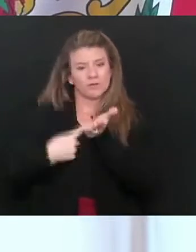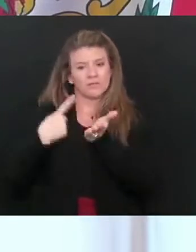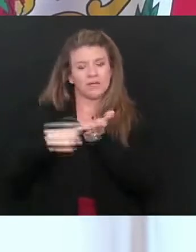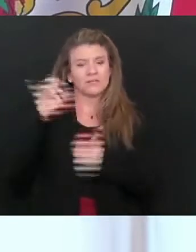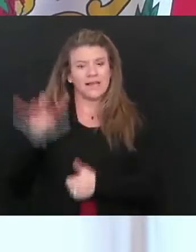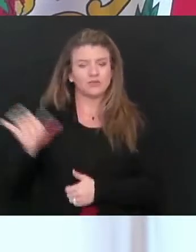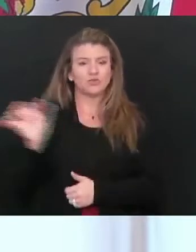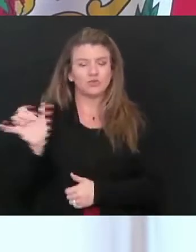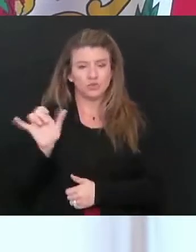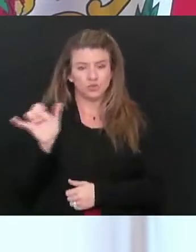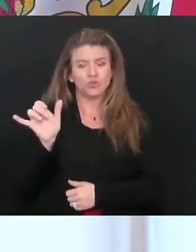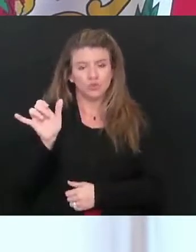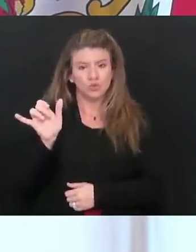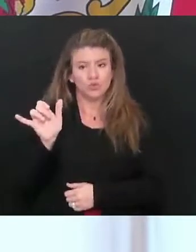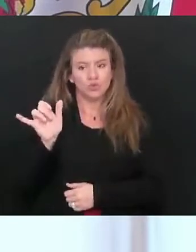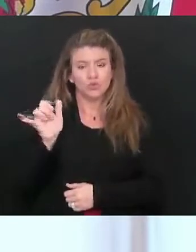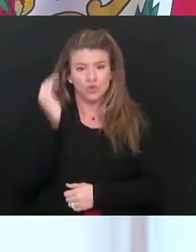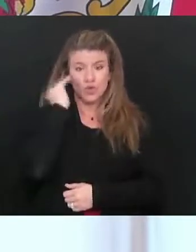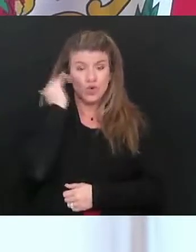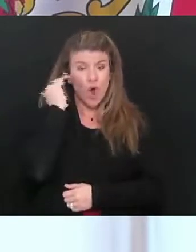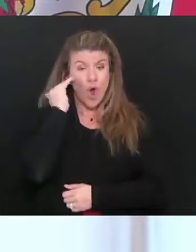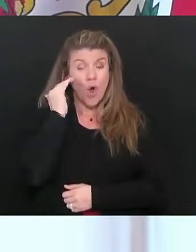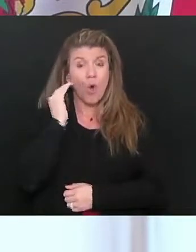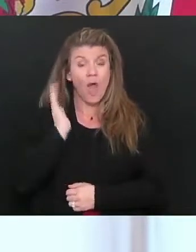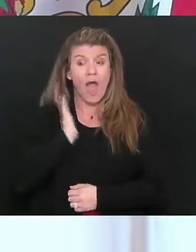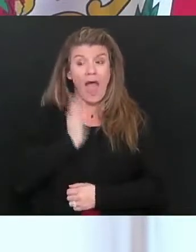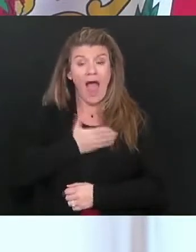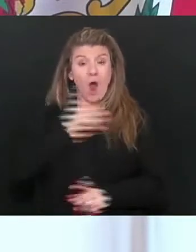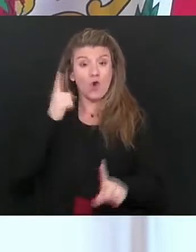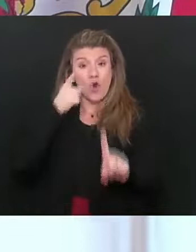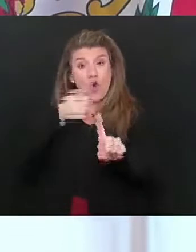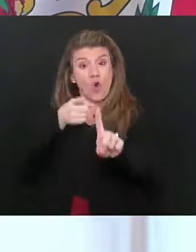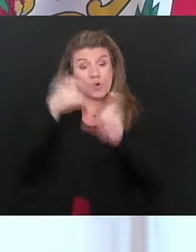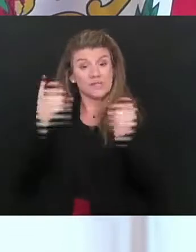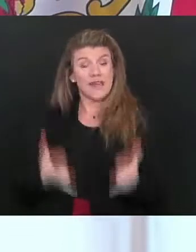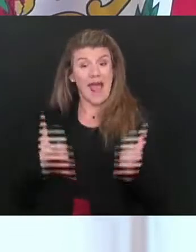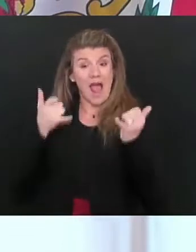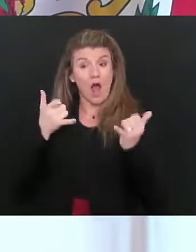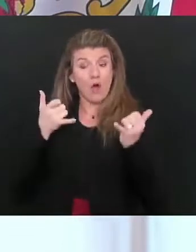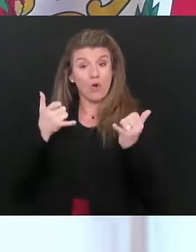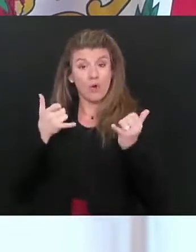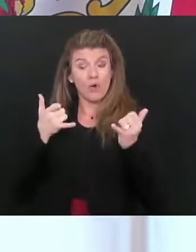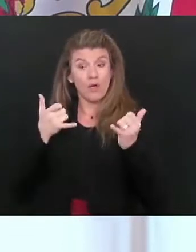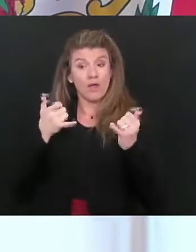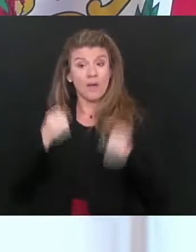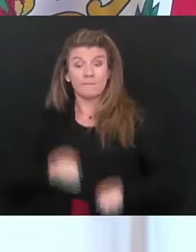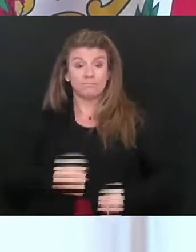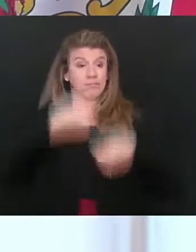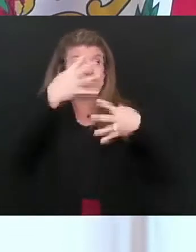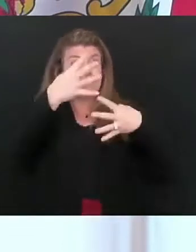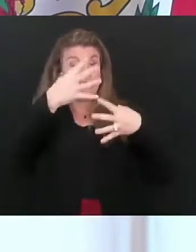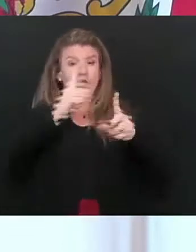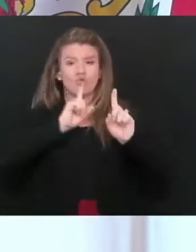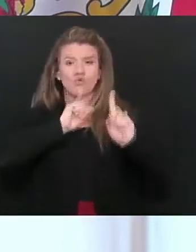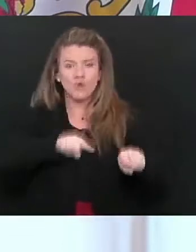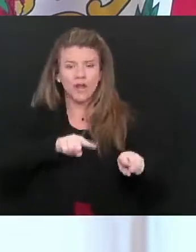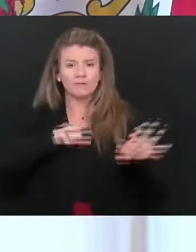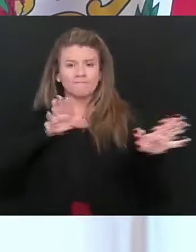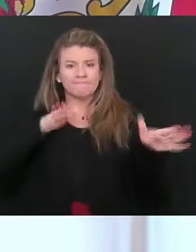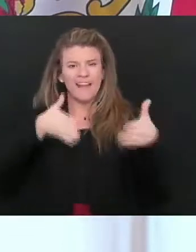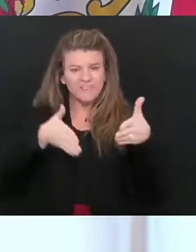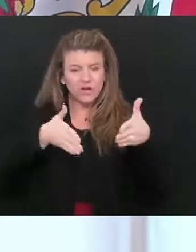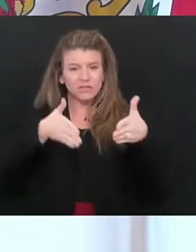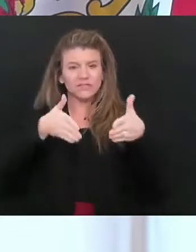this, but we're going to now put up some real effort and focus on the fact